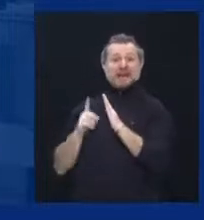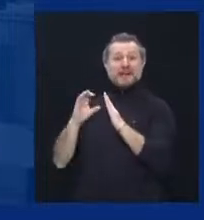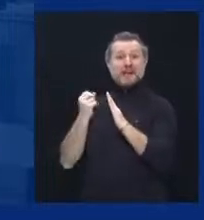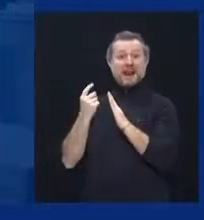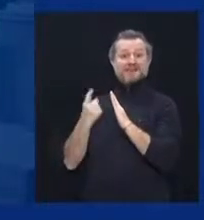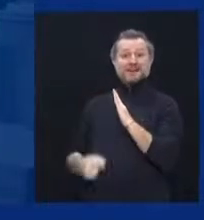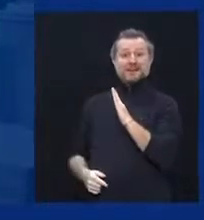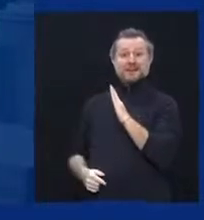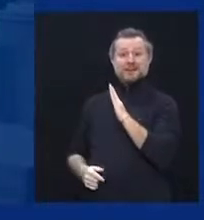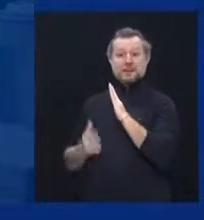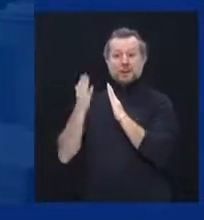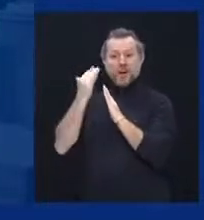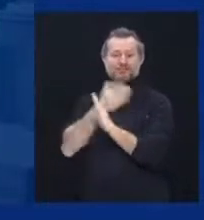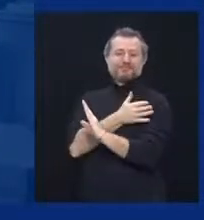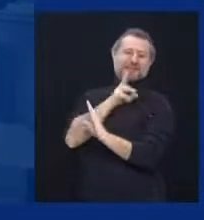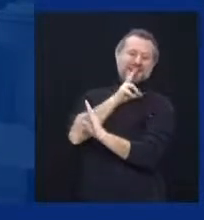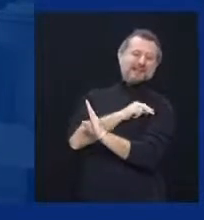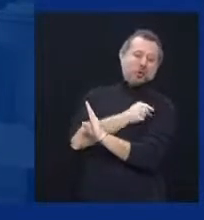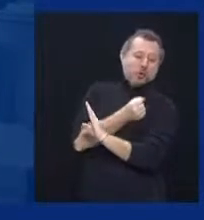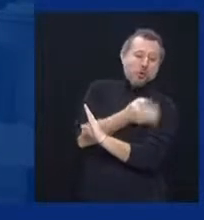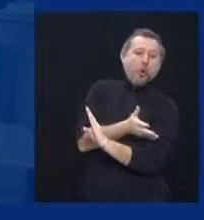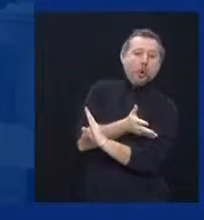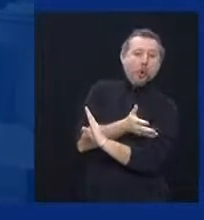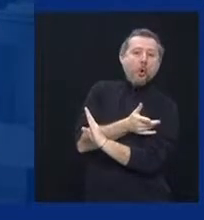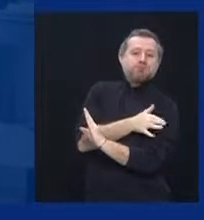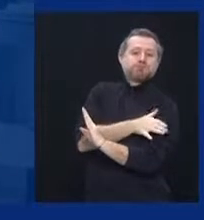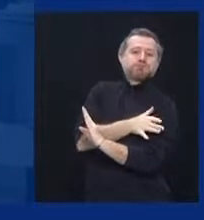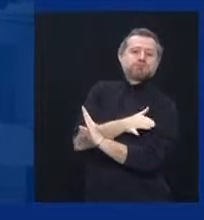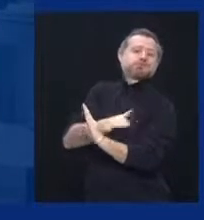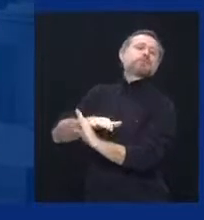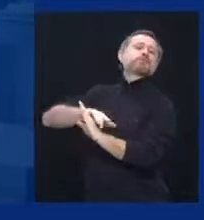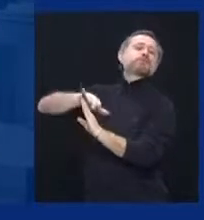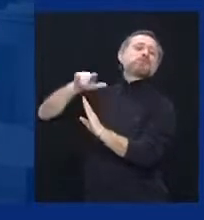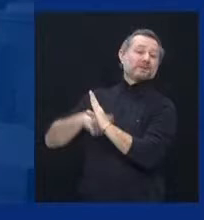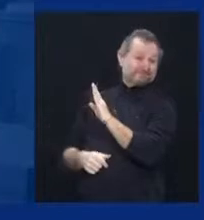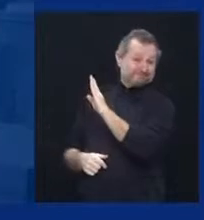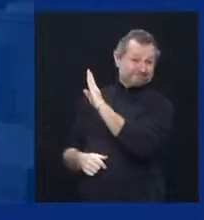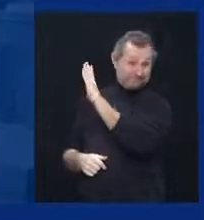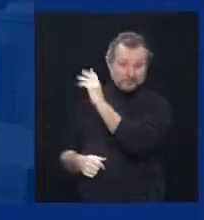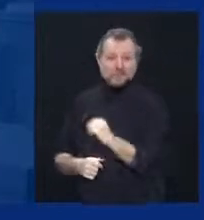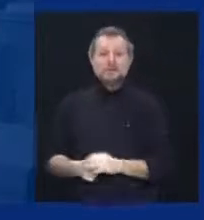after post-Thanksgiving hangover surge.